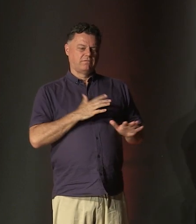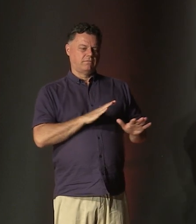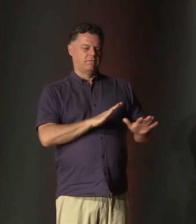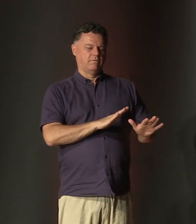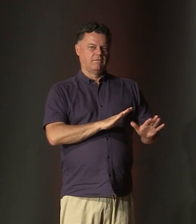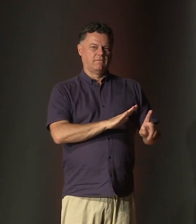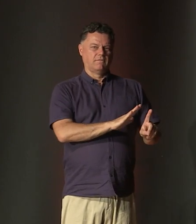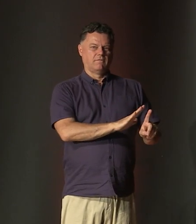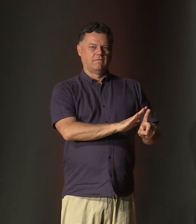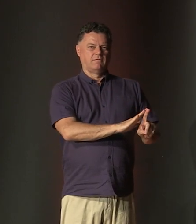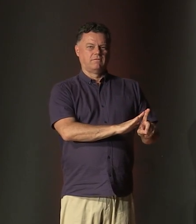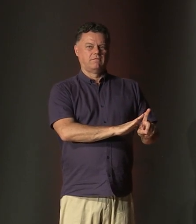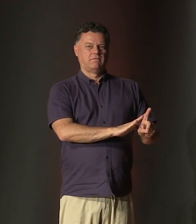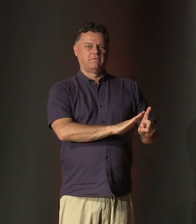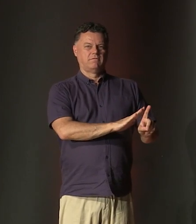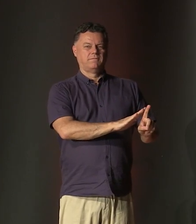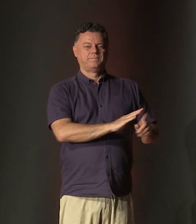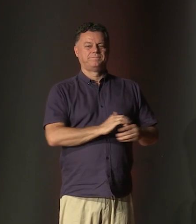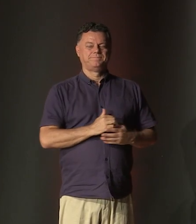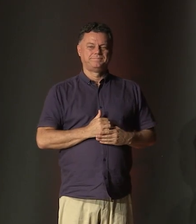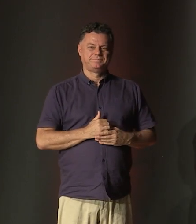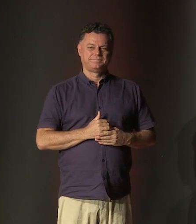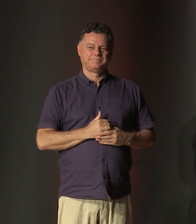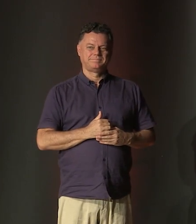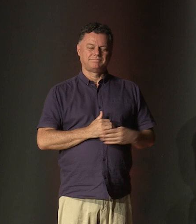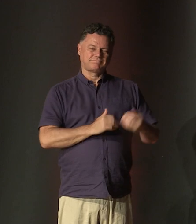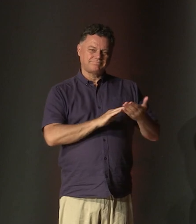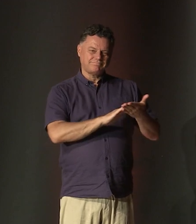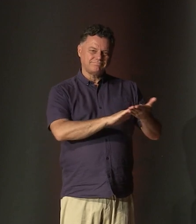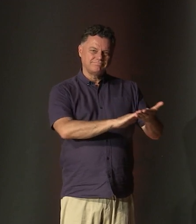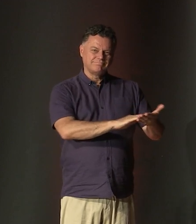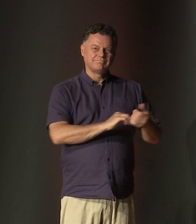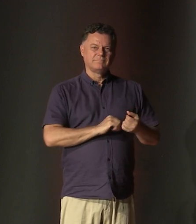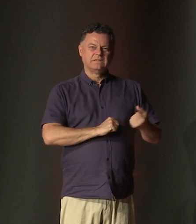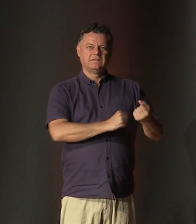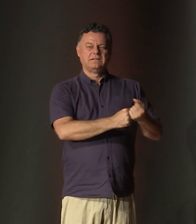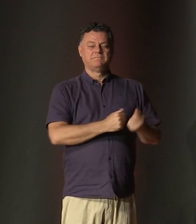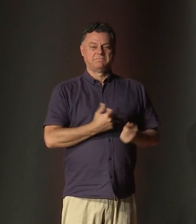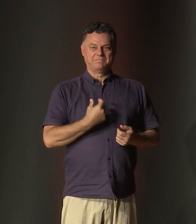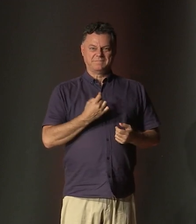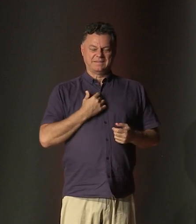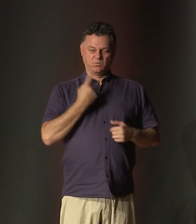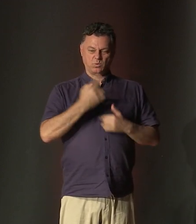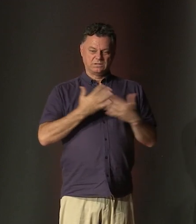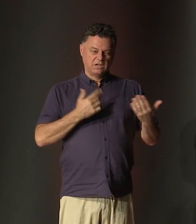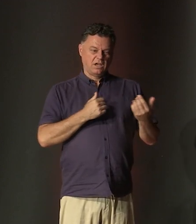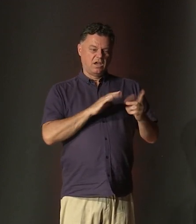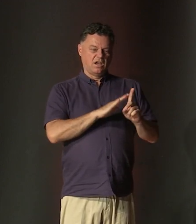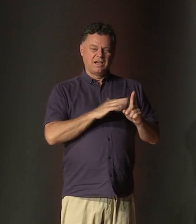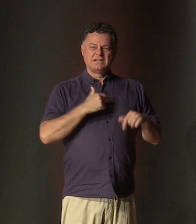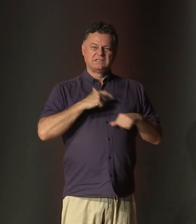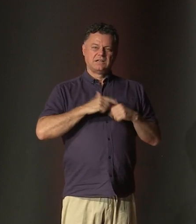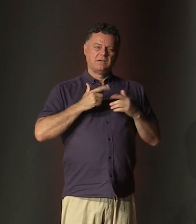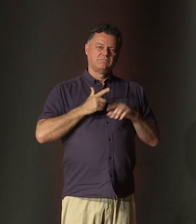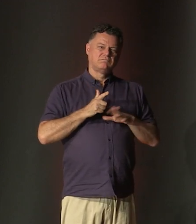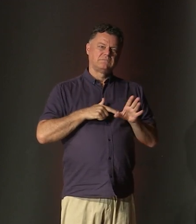person. And she also taught me that to sustain my compassion, I needed to gradually,